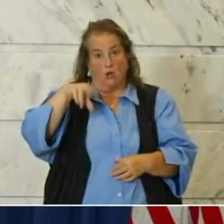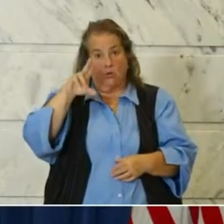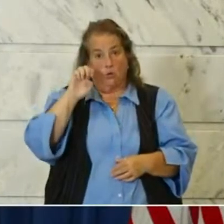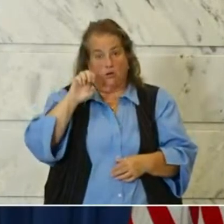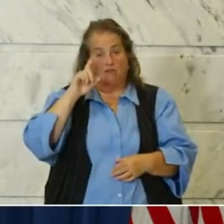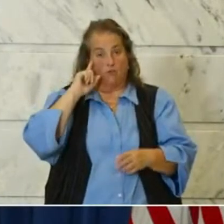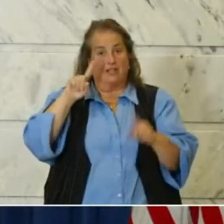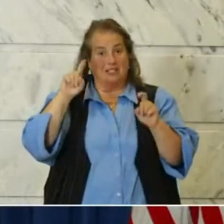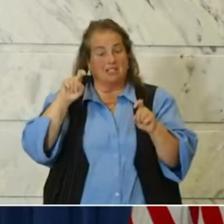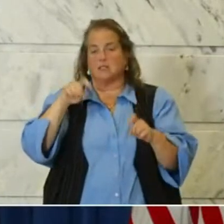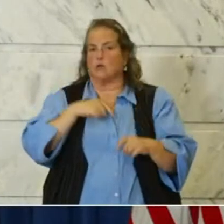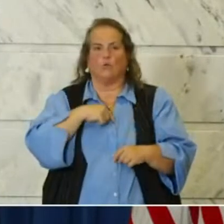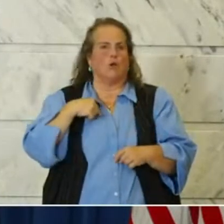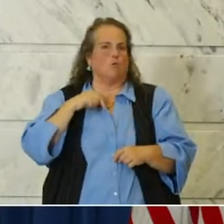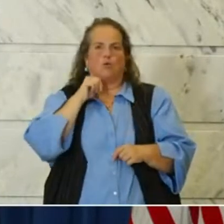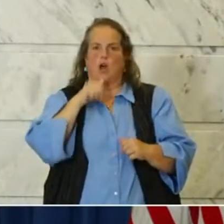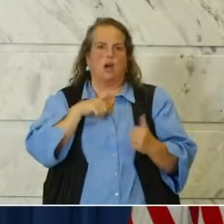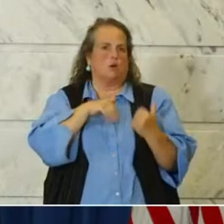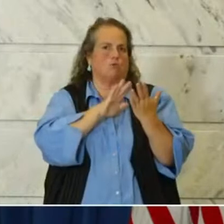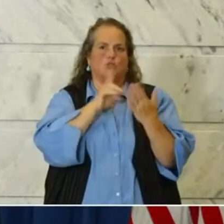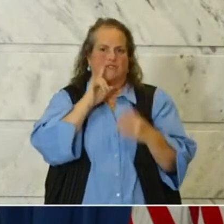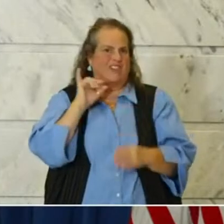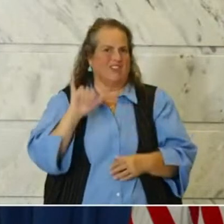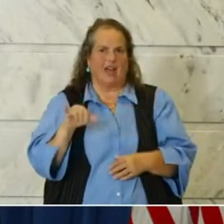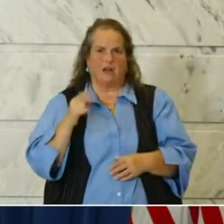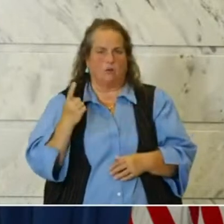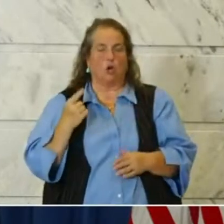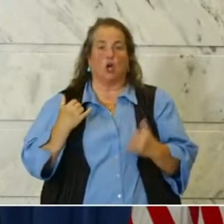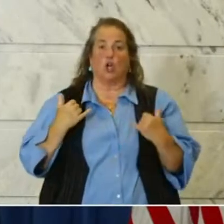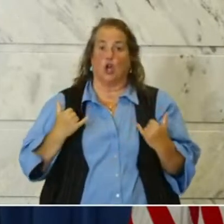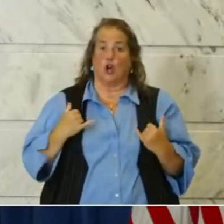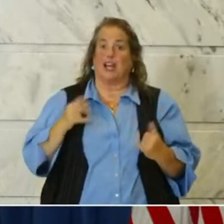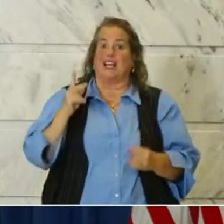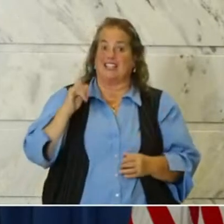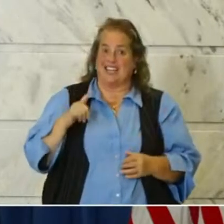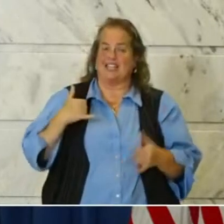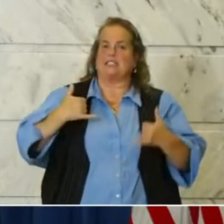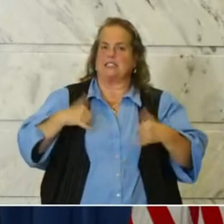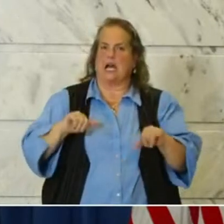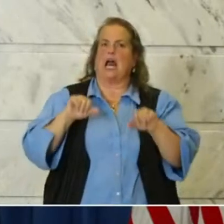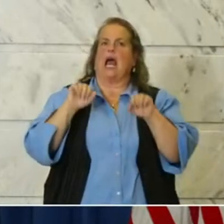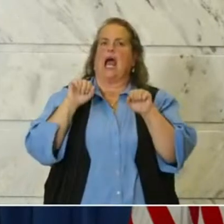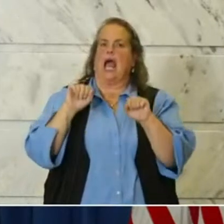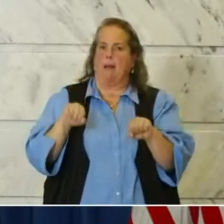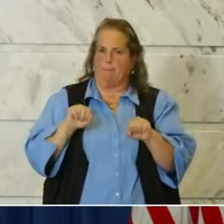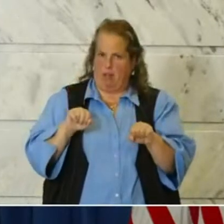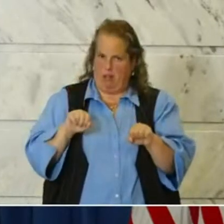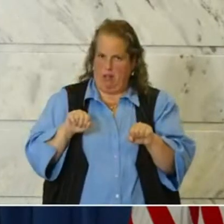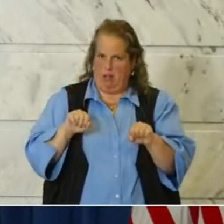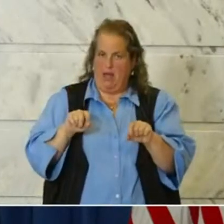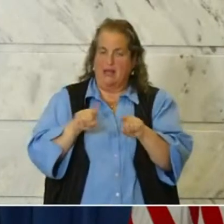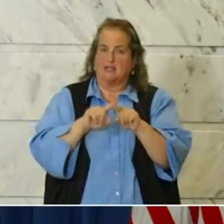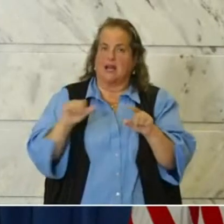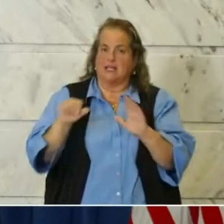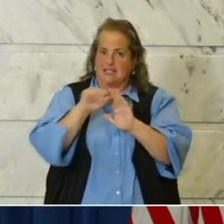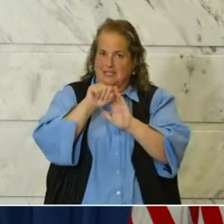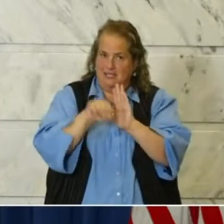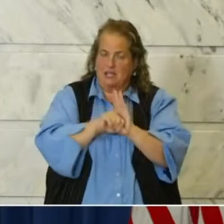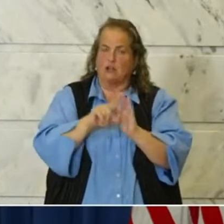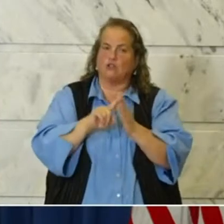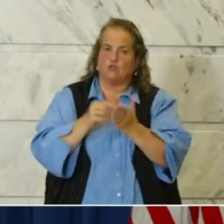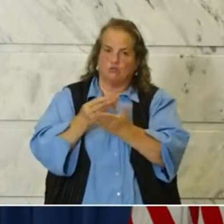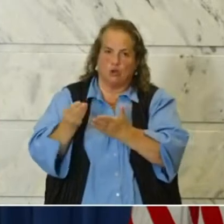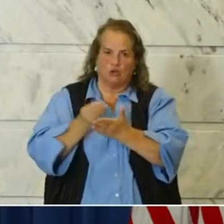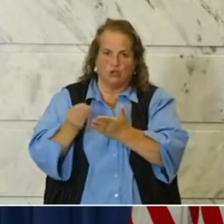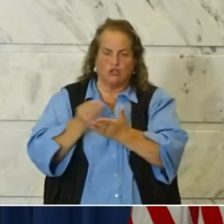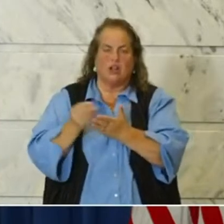this specific compact. Currently, Kentucky is still able, at least as a state, to purchase